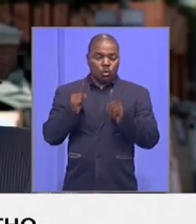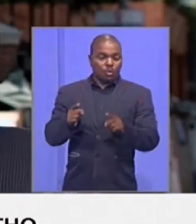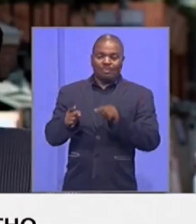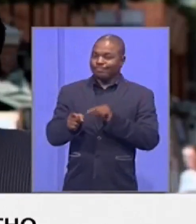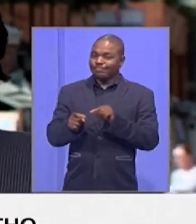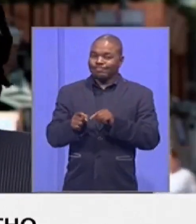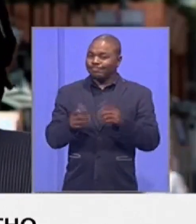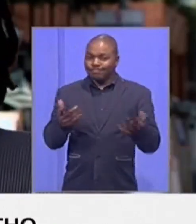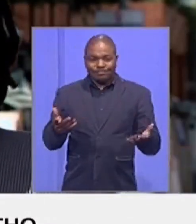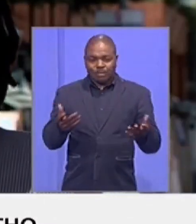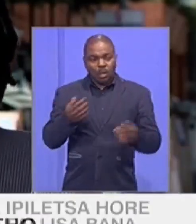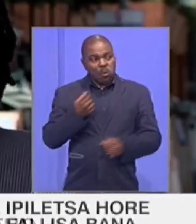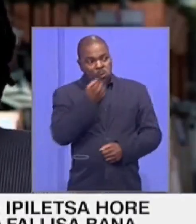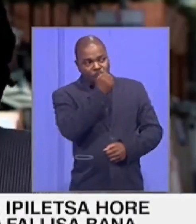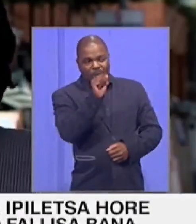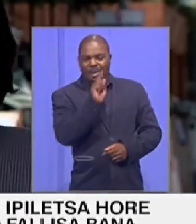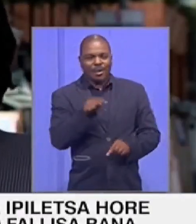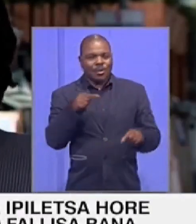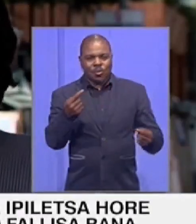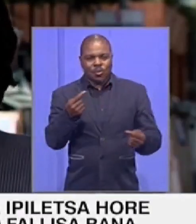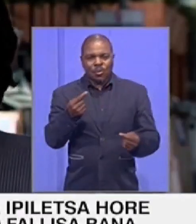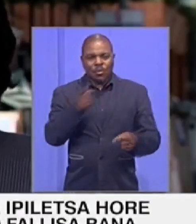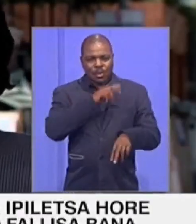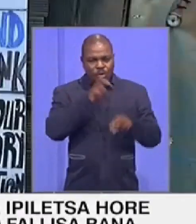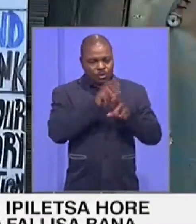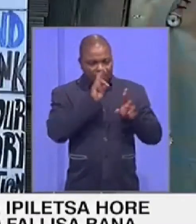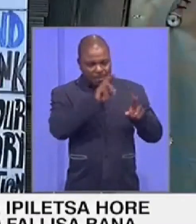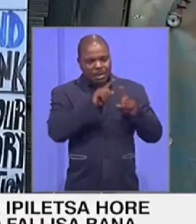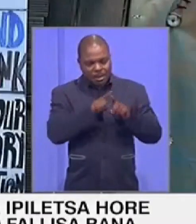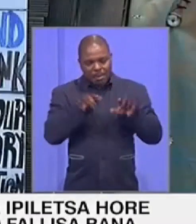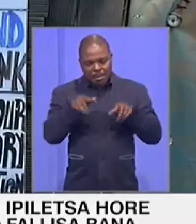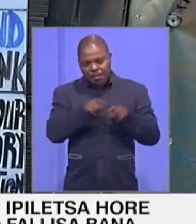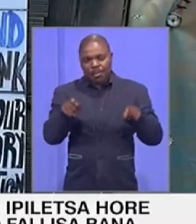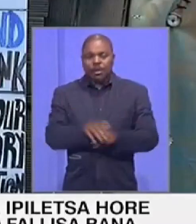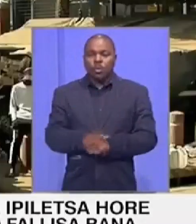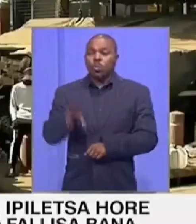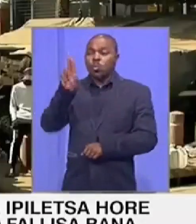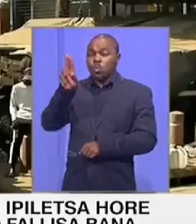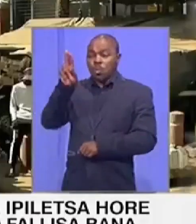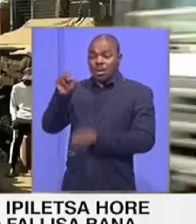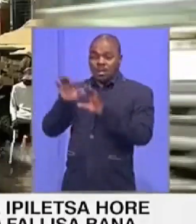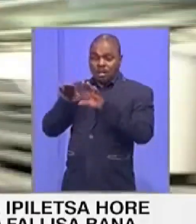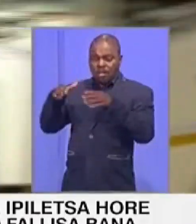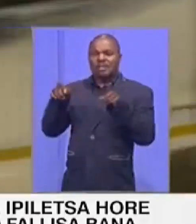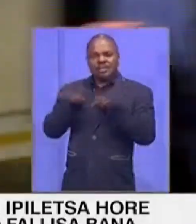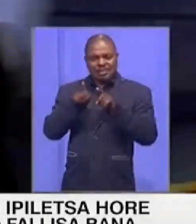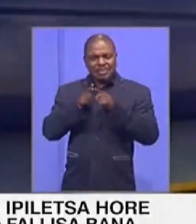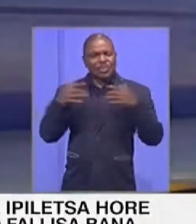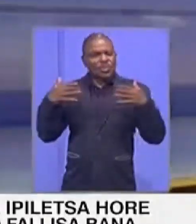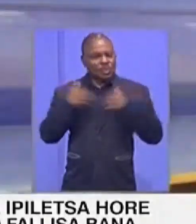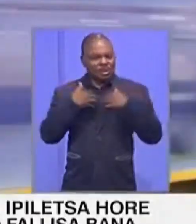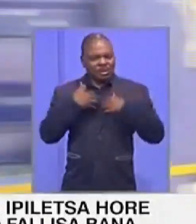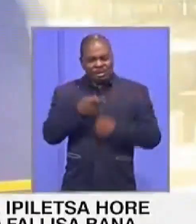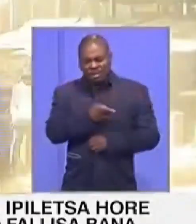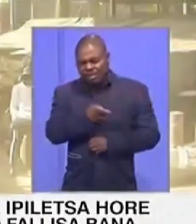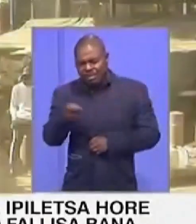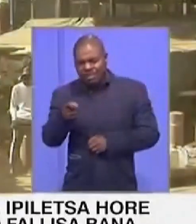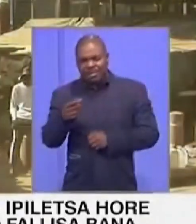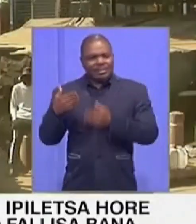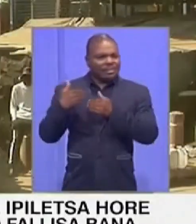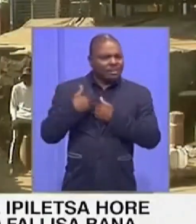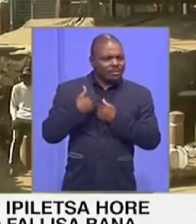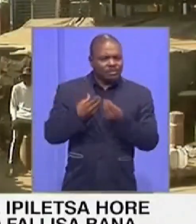be opposed, but that there is respect of human dignity. Mokgatlo matjhaba a kopaneng le ona o ngongoreiswa ke polokeho le bokamoso ba